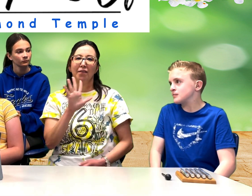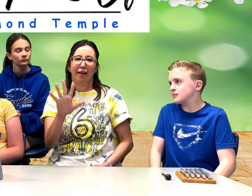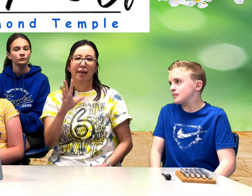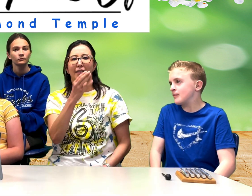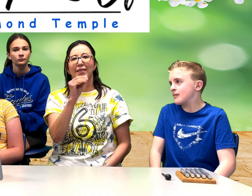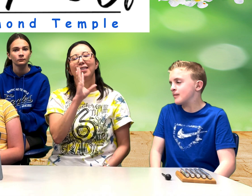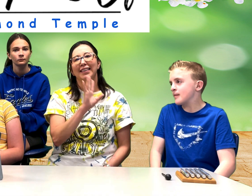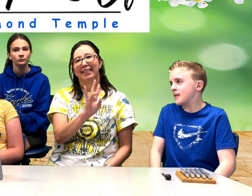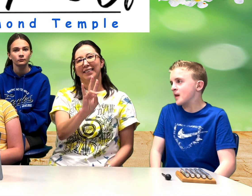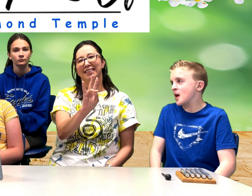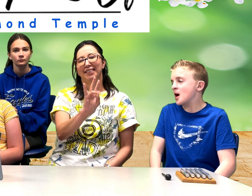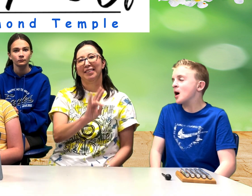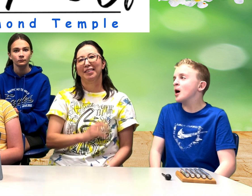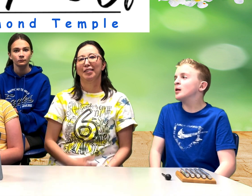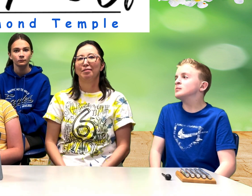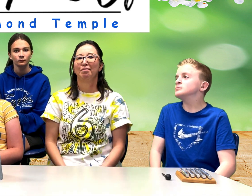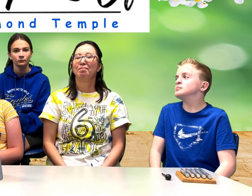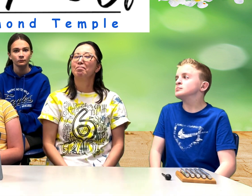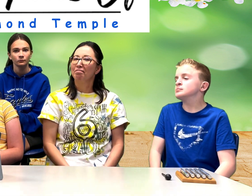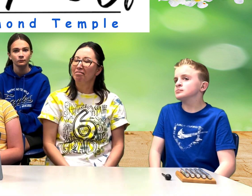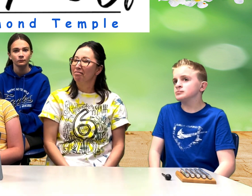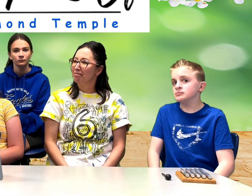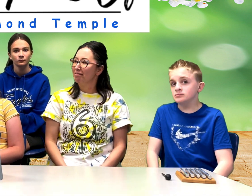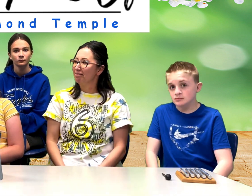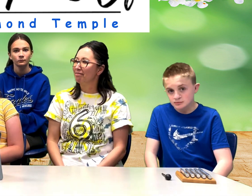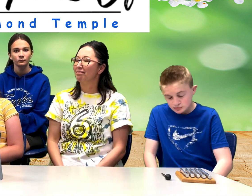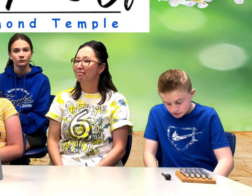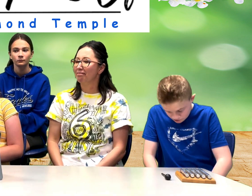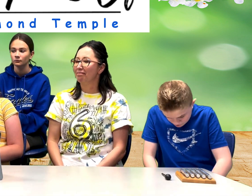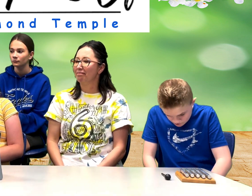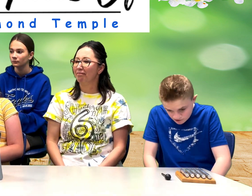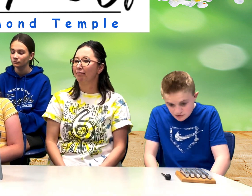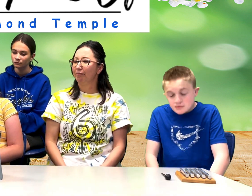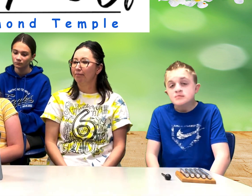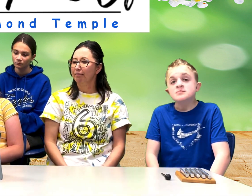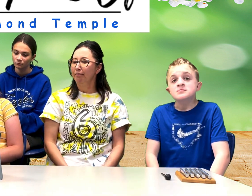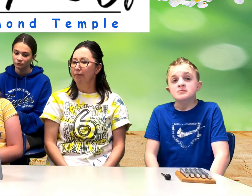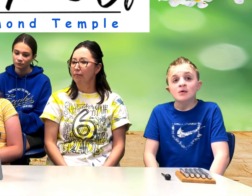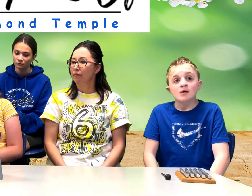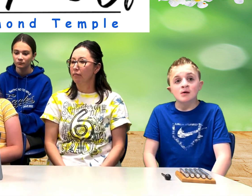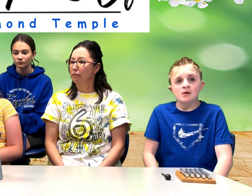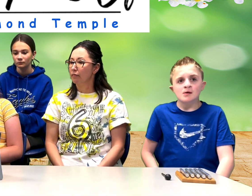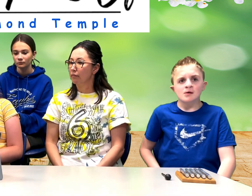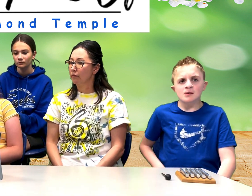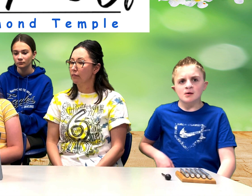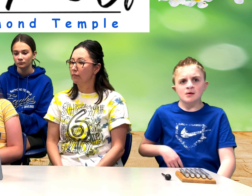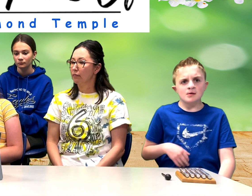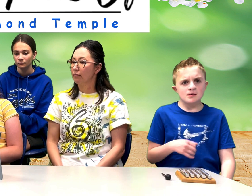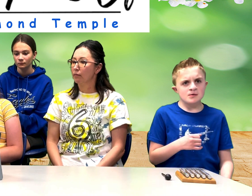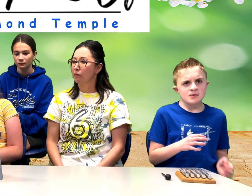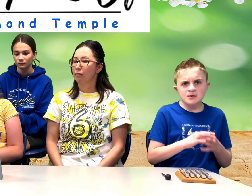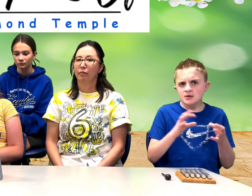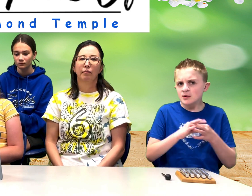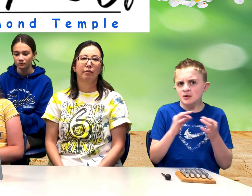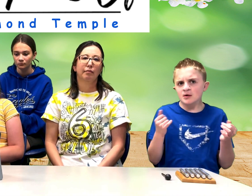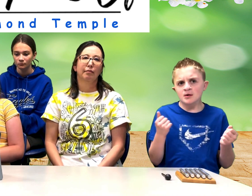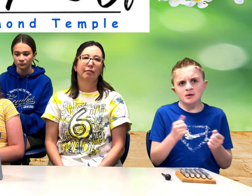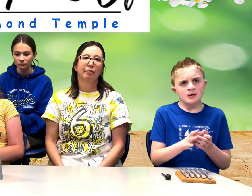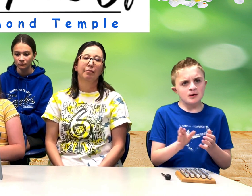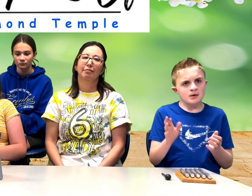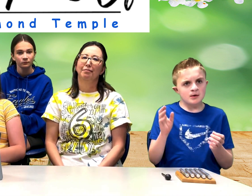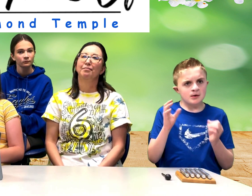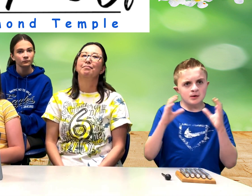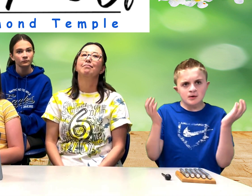sons, a 5-year-old and a 7-year-old. Before we conclude, is there anything you would like to say to your class or our team?